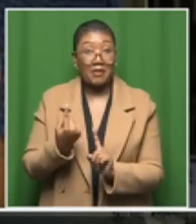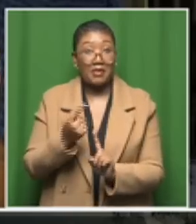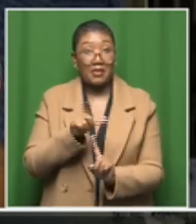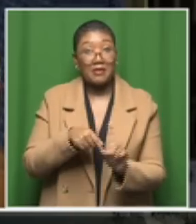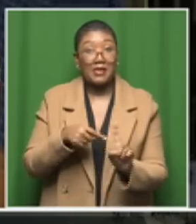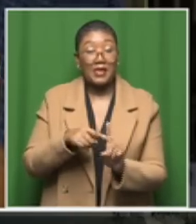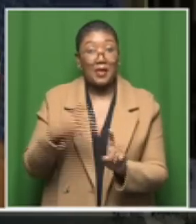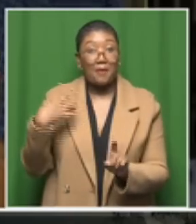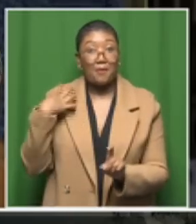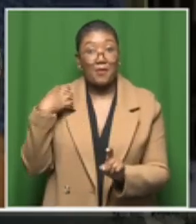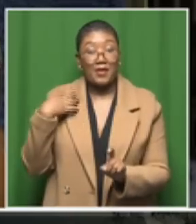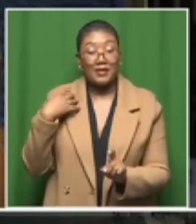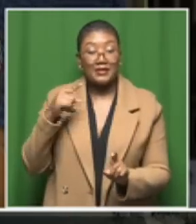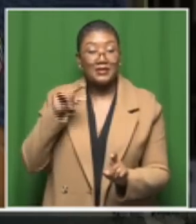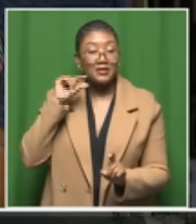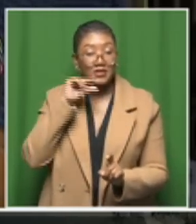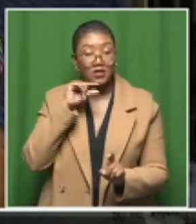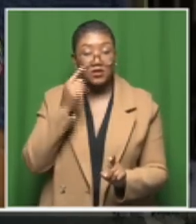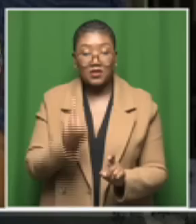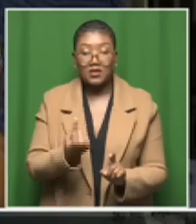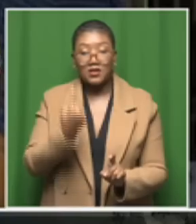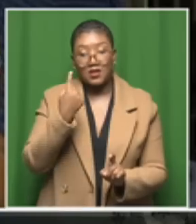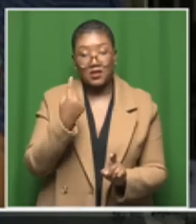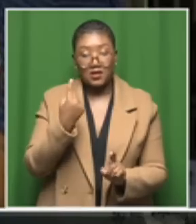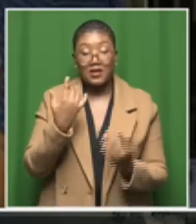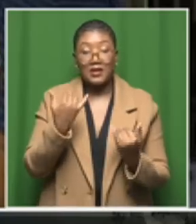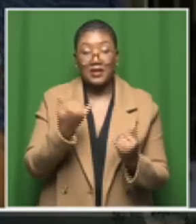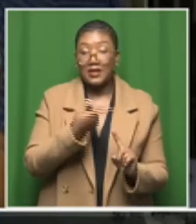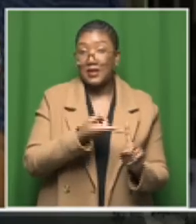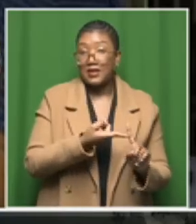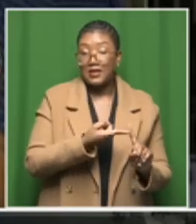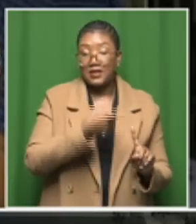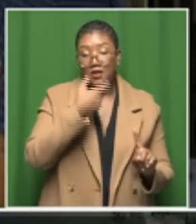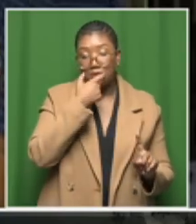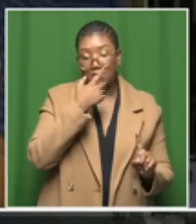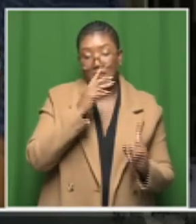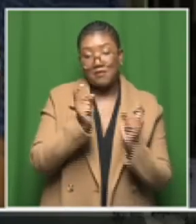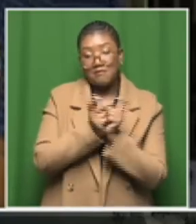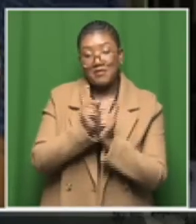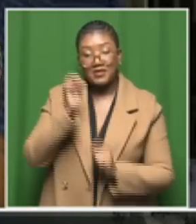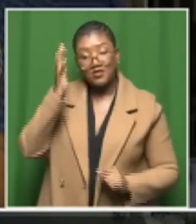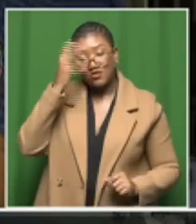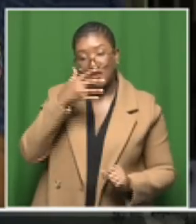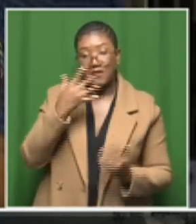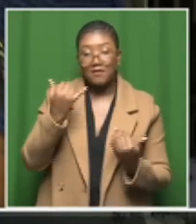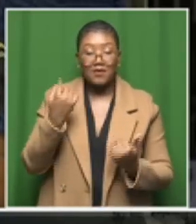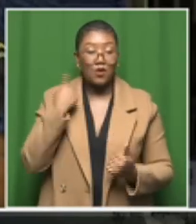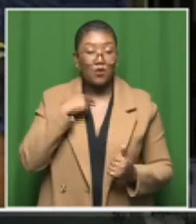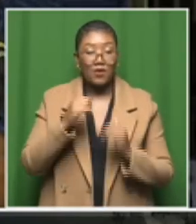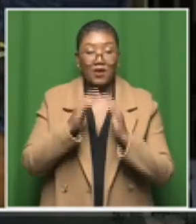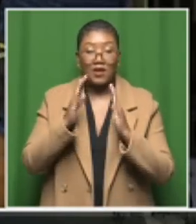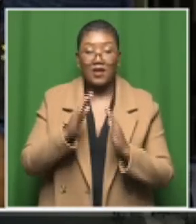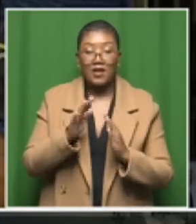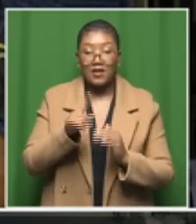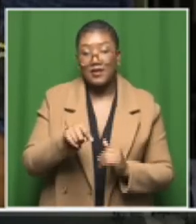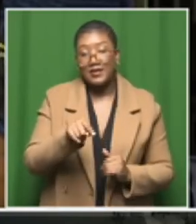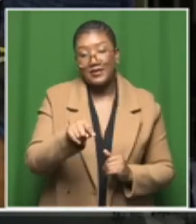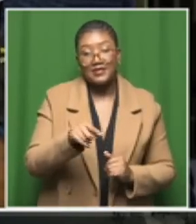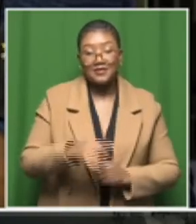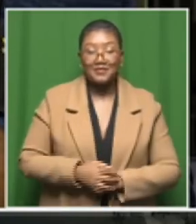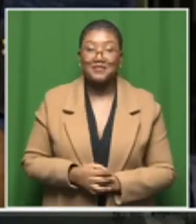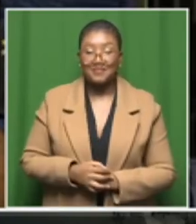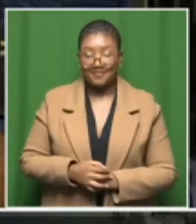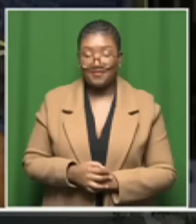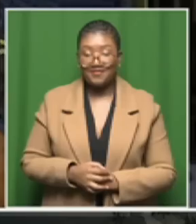the all-important meeting with President Donald Trump at the White House in the Oval Office in the United States of America.